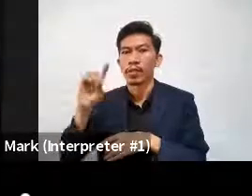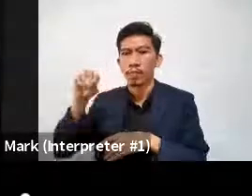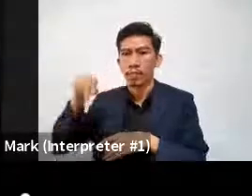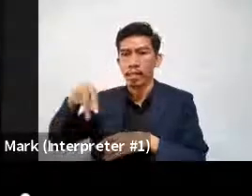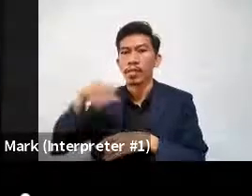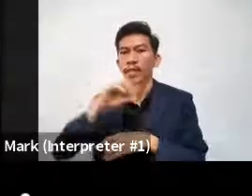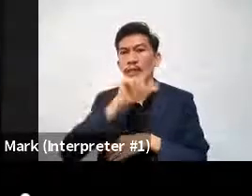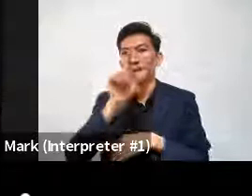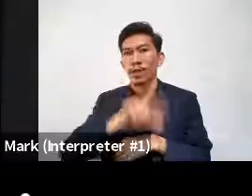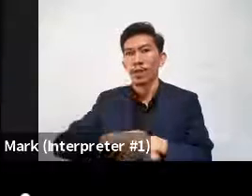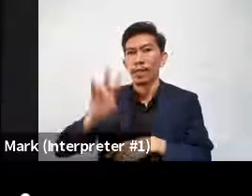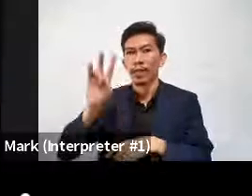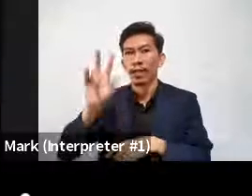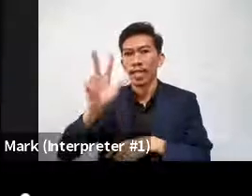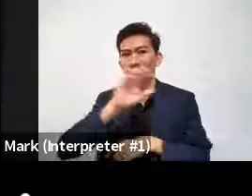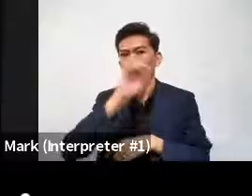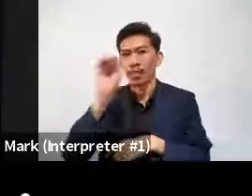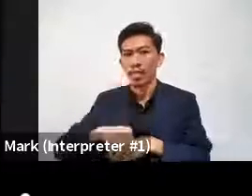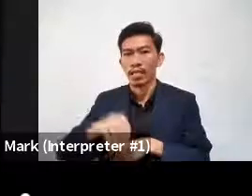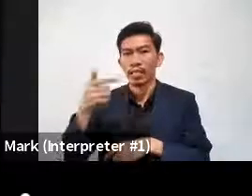70% GDP, and these